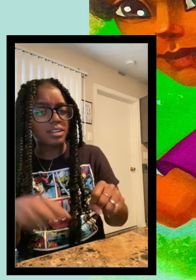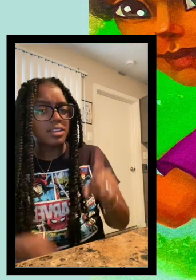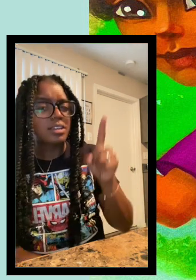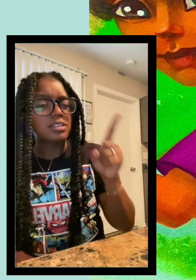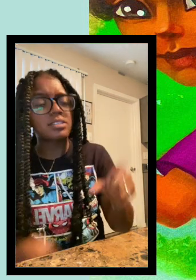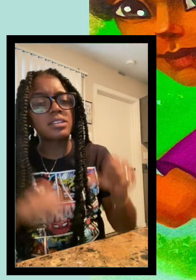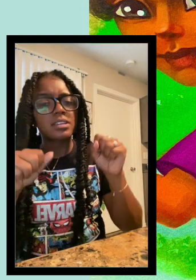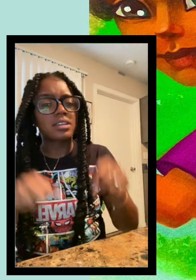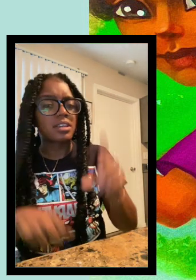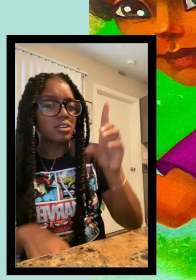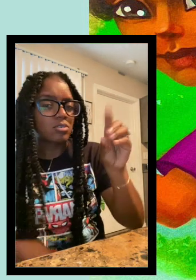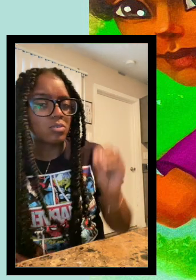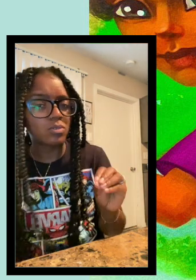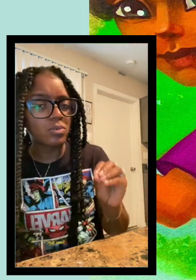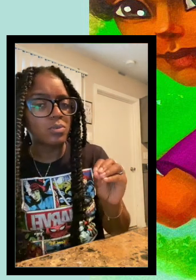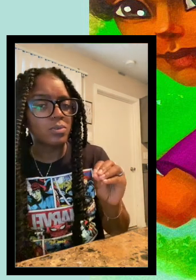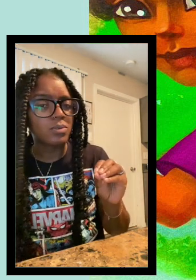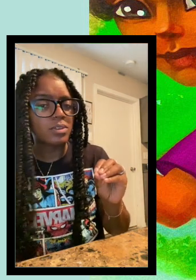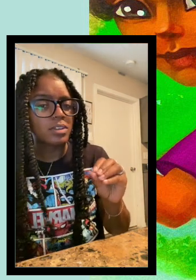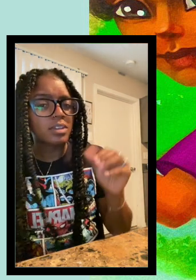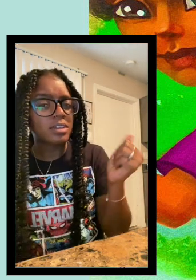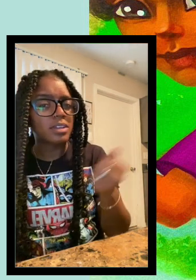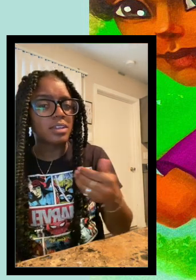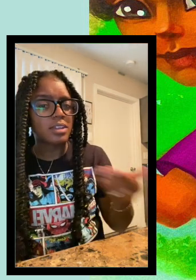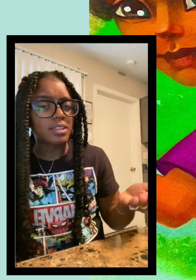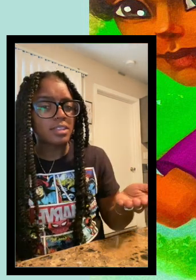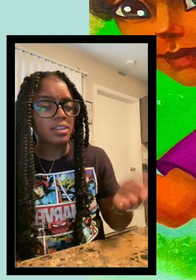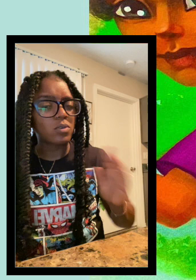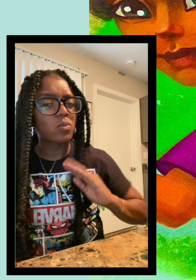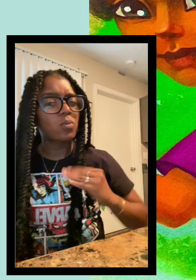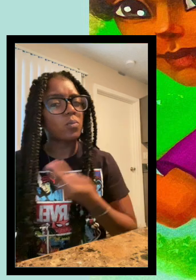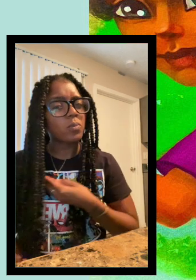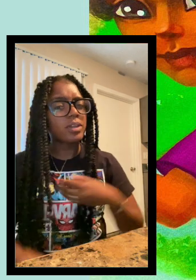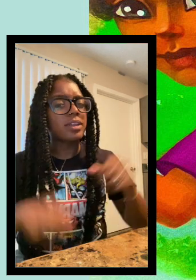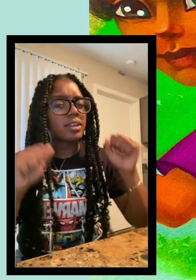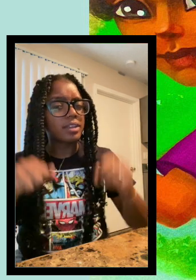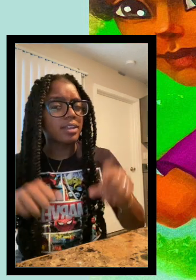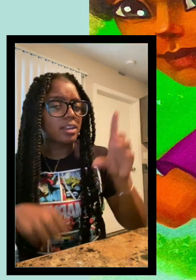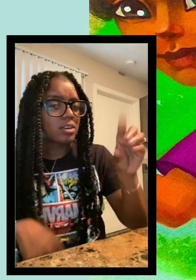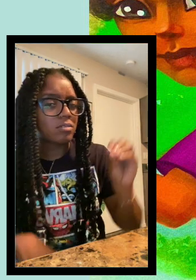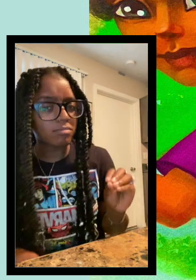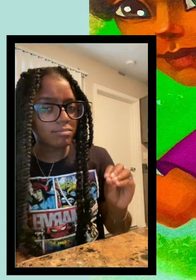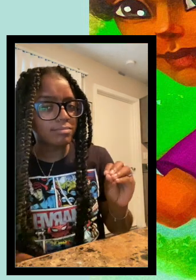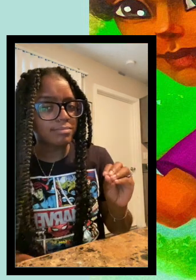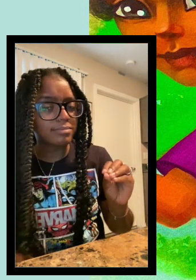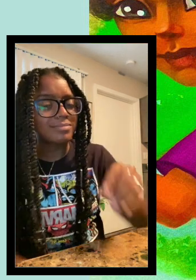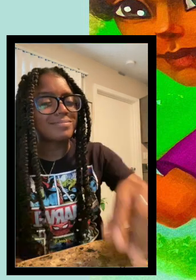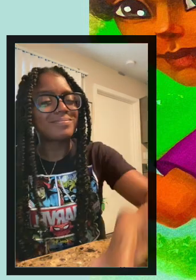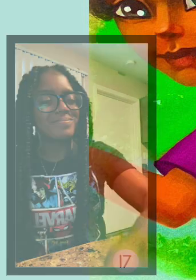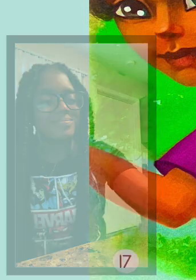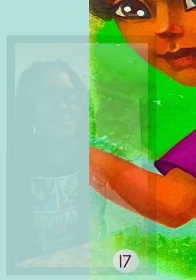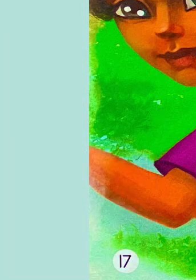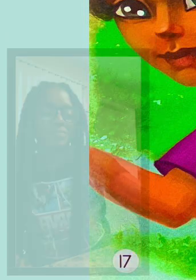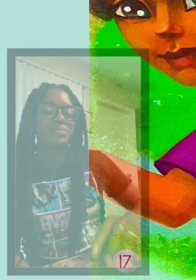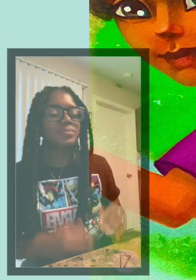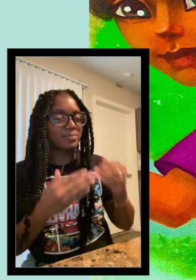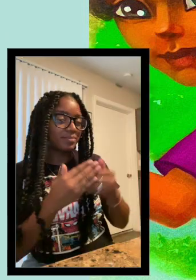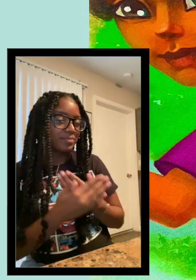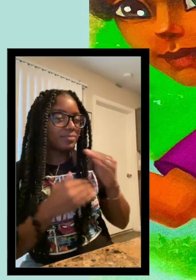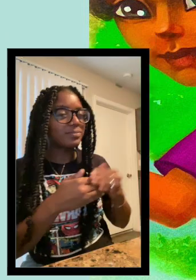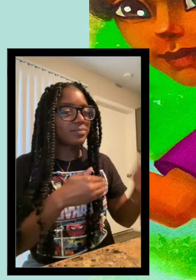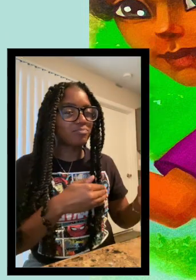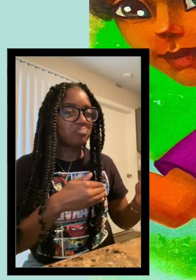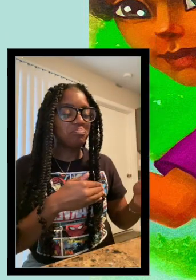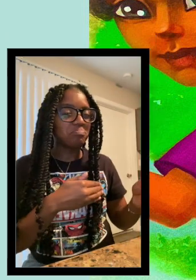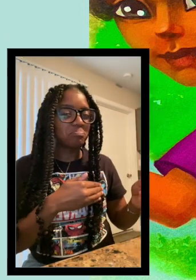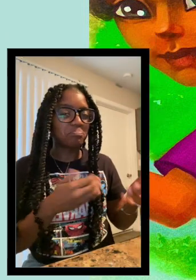everything we can do." The new neighbors just didn't want to believe it. They yelled, "We will see. How